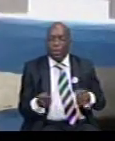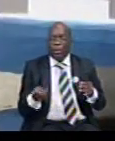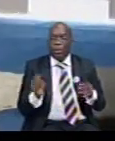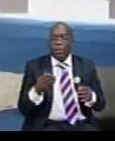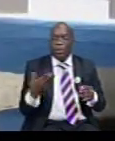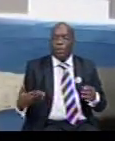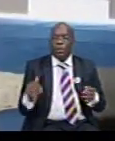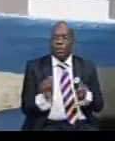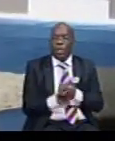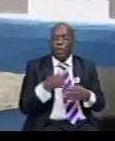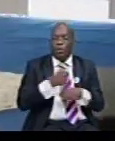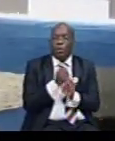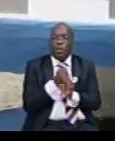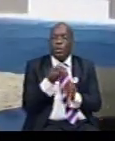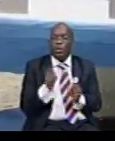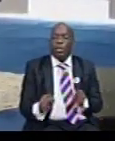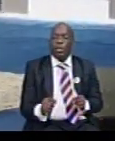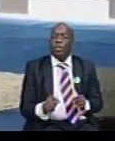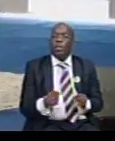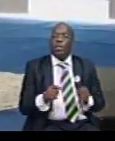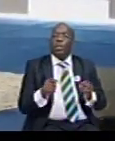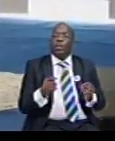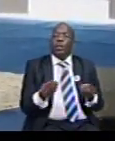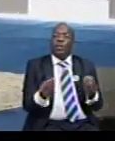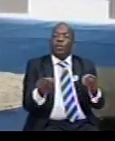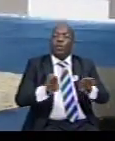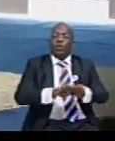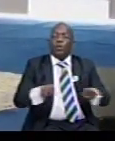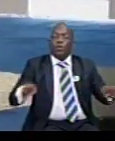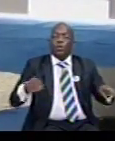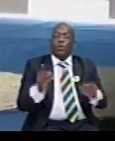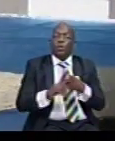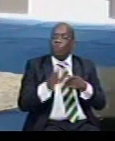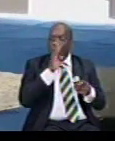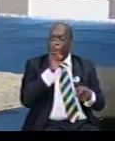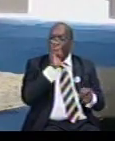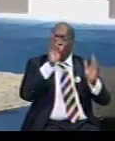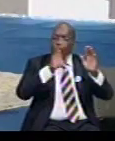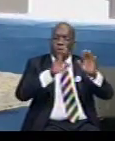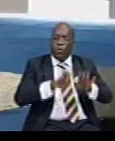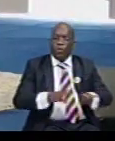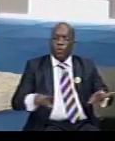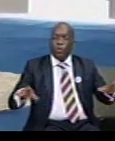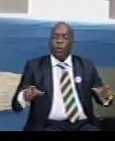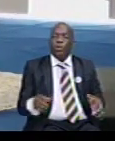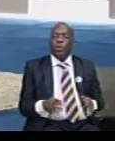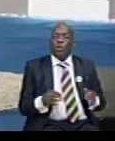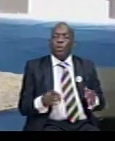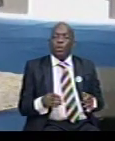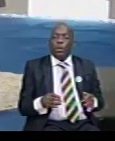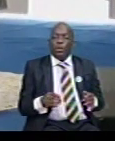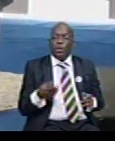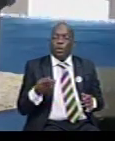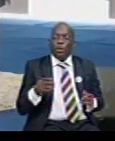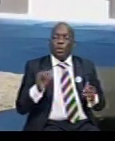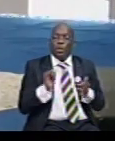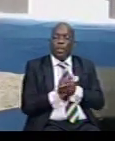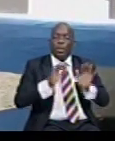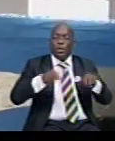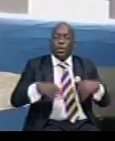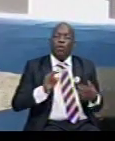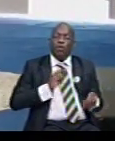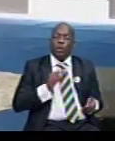the floor to be flooded, that gives us scandals in the church, that gives us